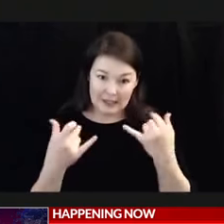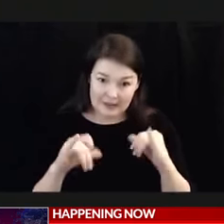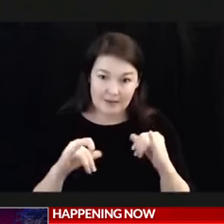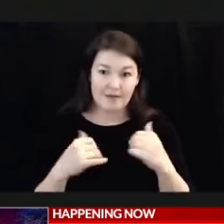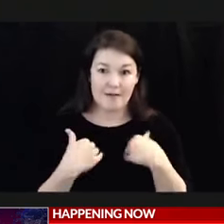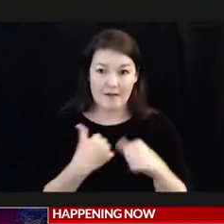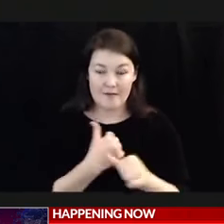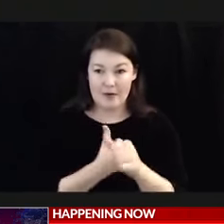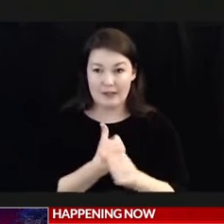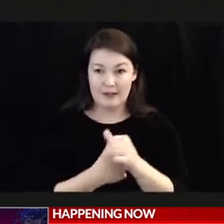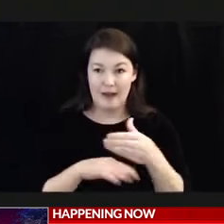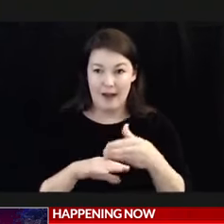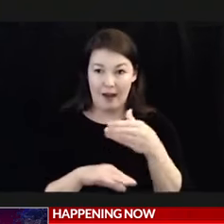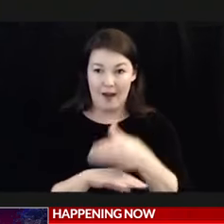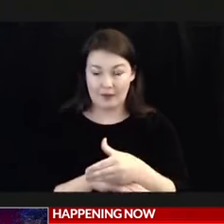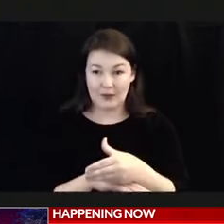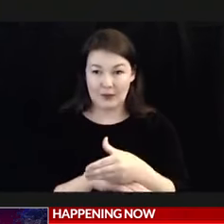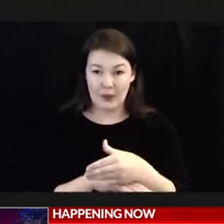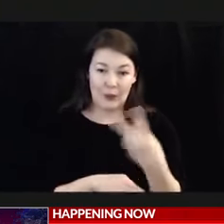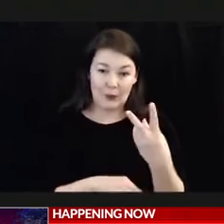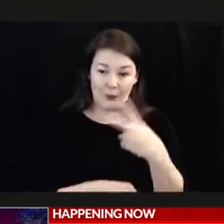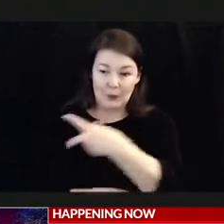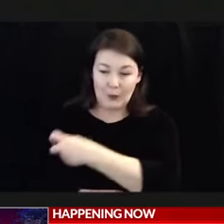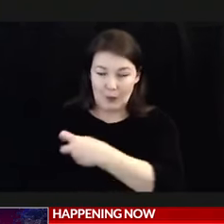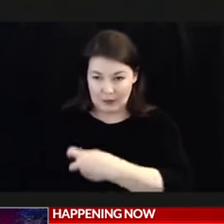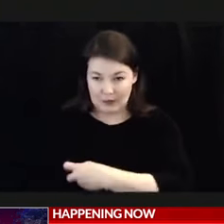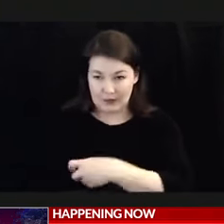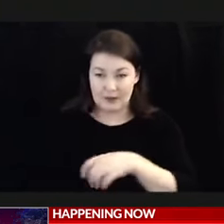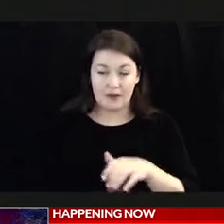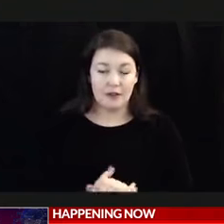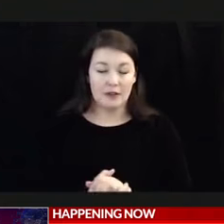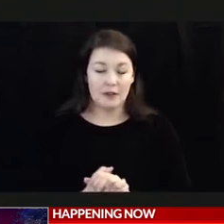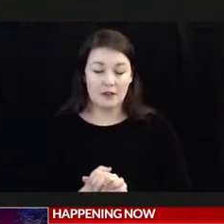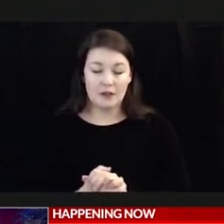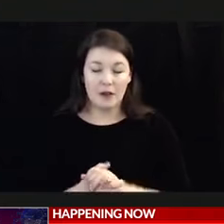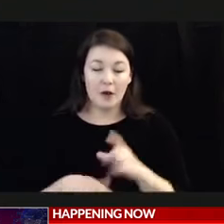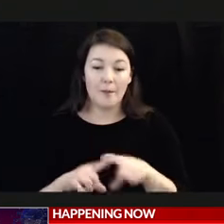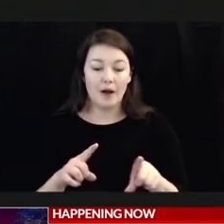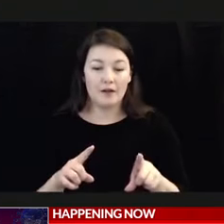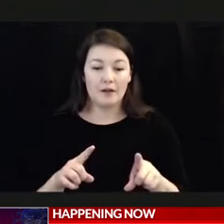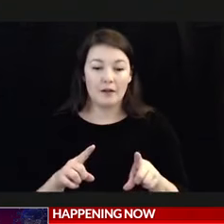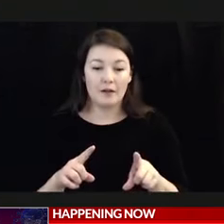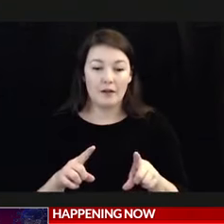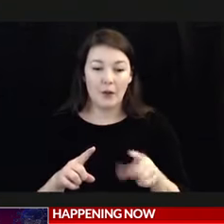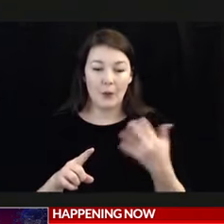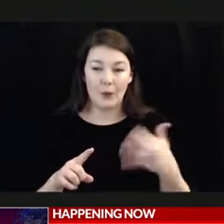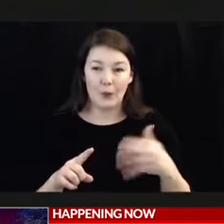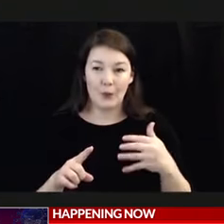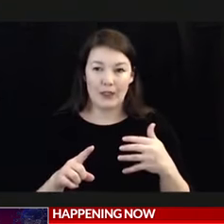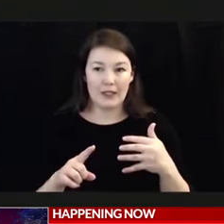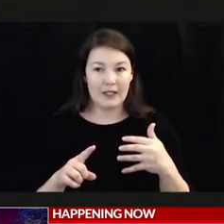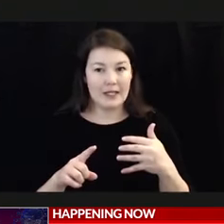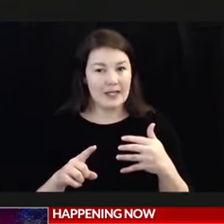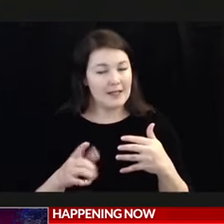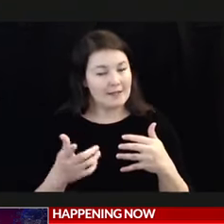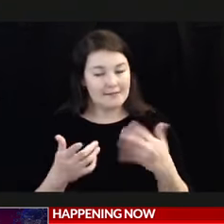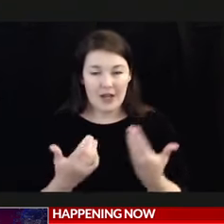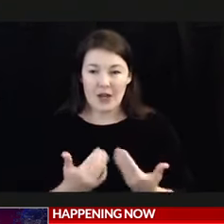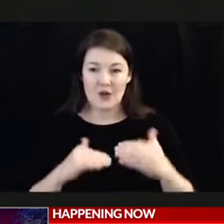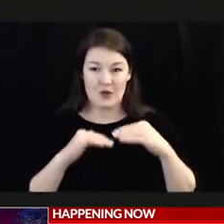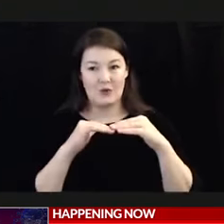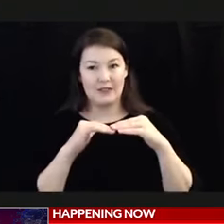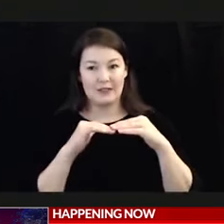we'll talk about that for 70 and 80-year-olds in my more succinct answer, but it also shows how much more extreme the risk is if 2